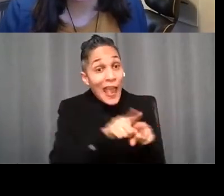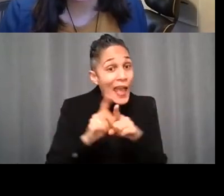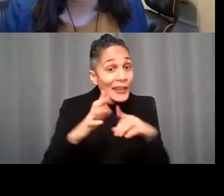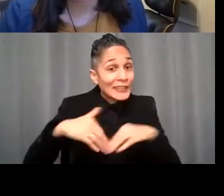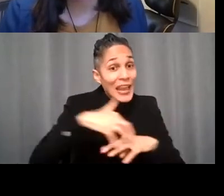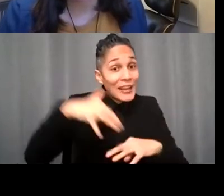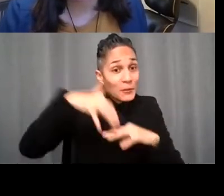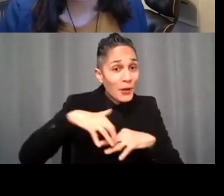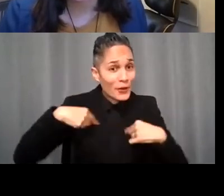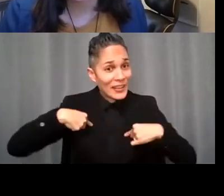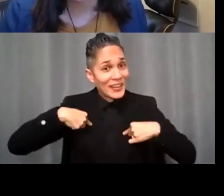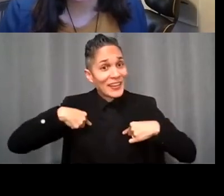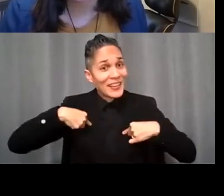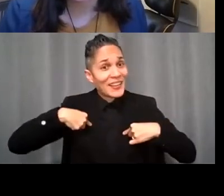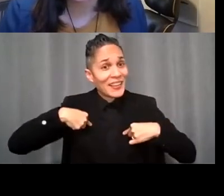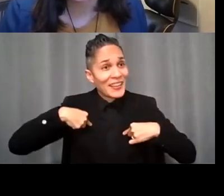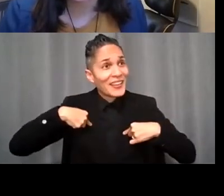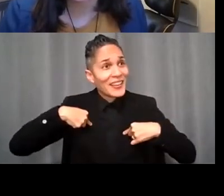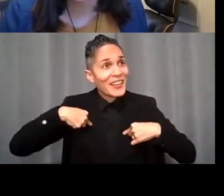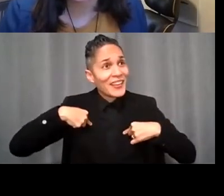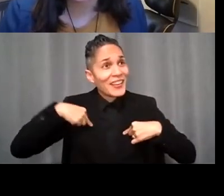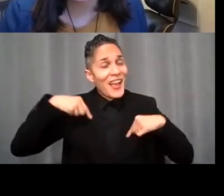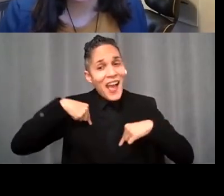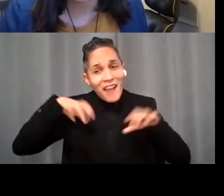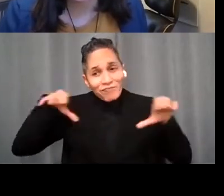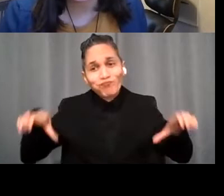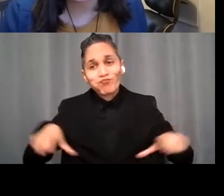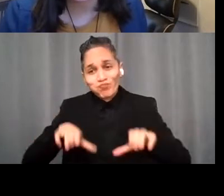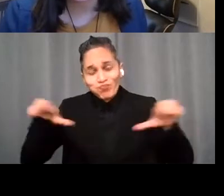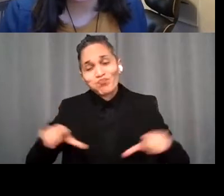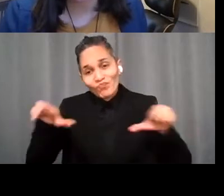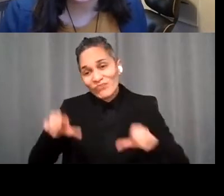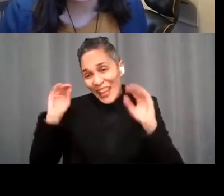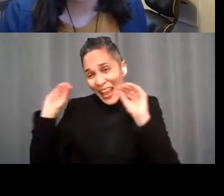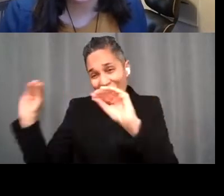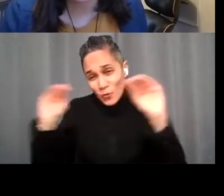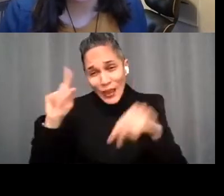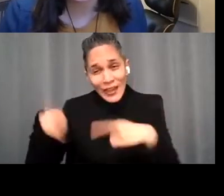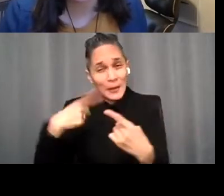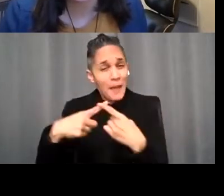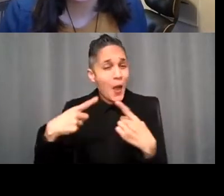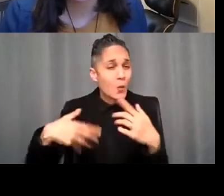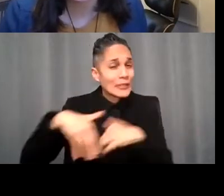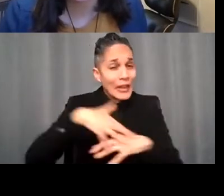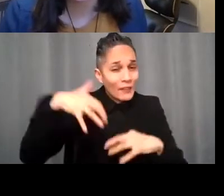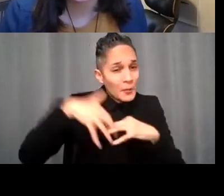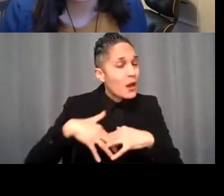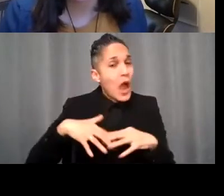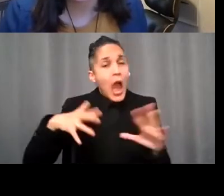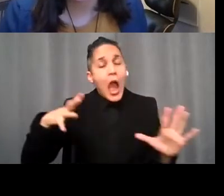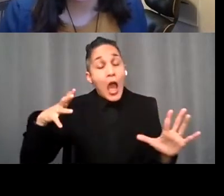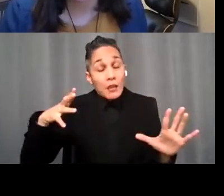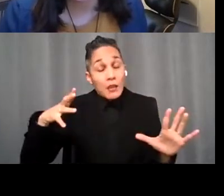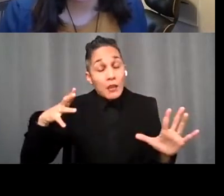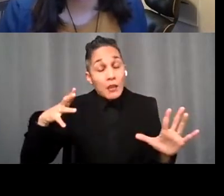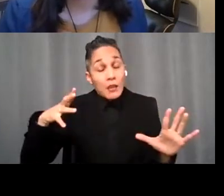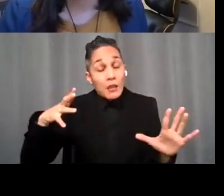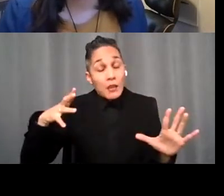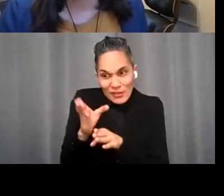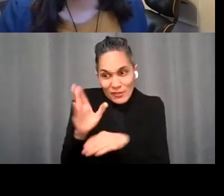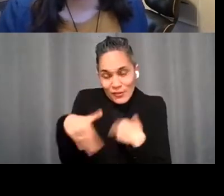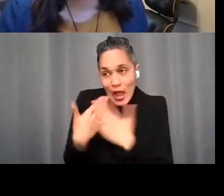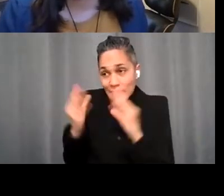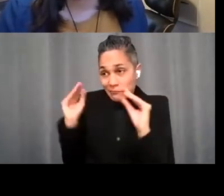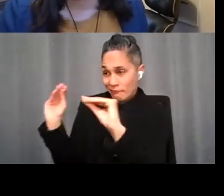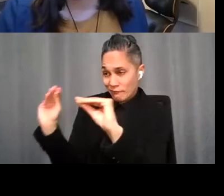like I've done so much work educating people about Native Americans. Like, I've literally like made a career of like educating